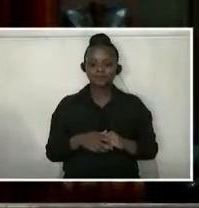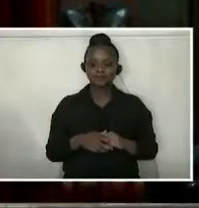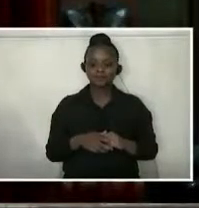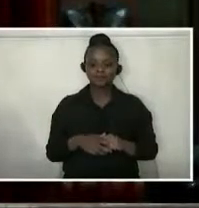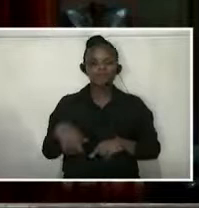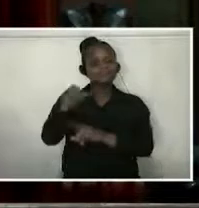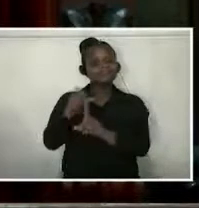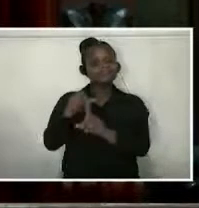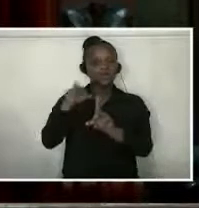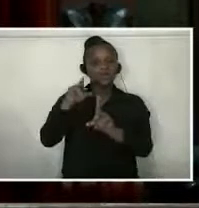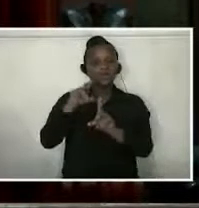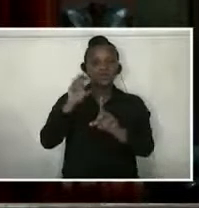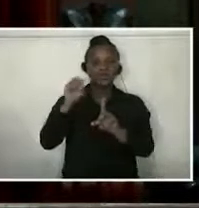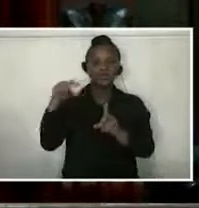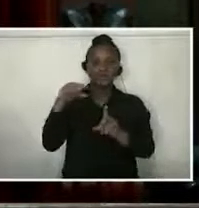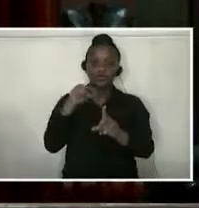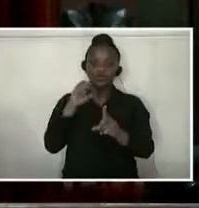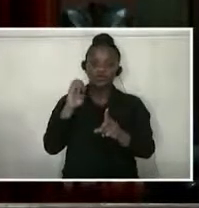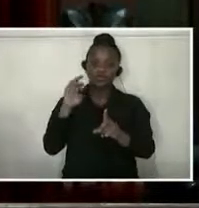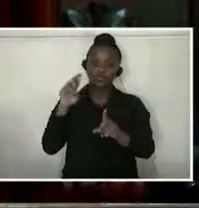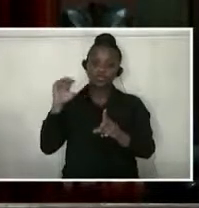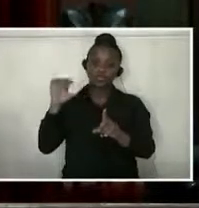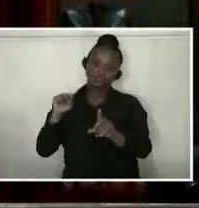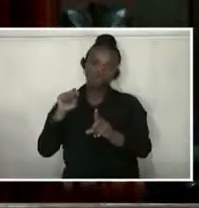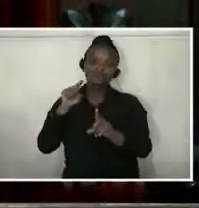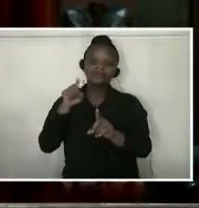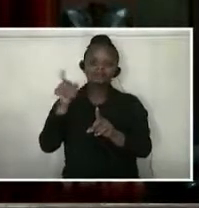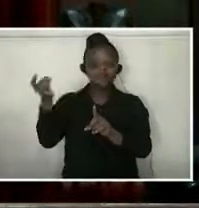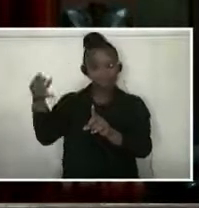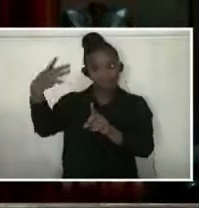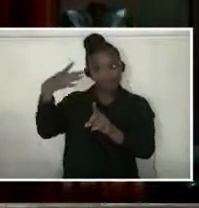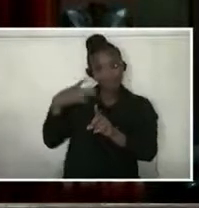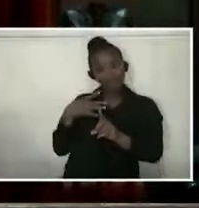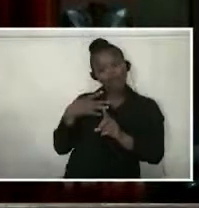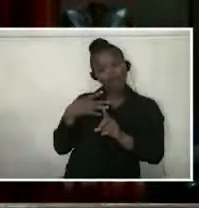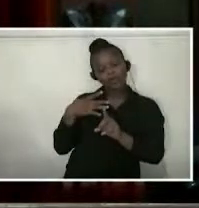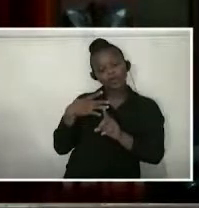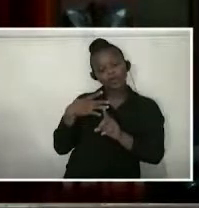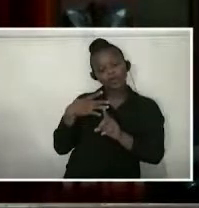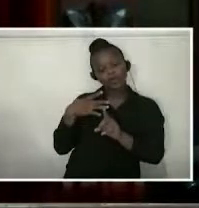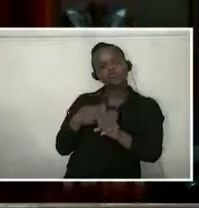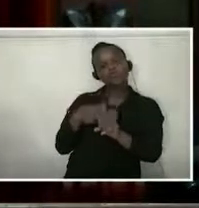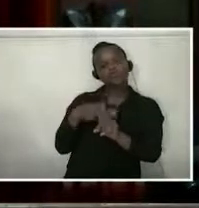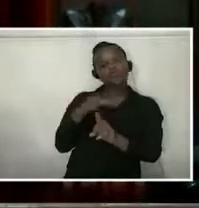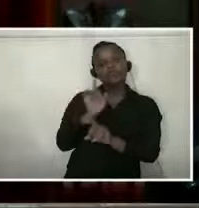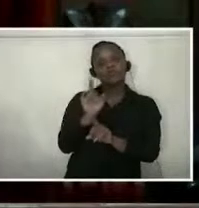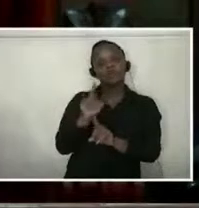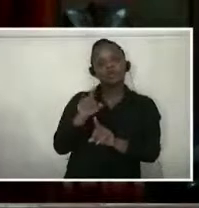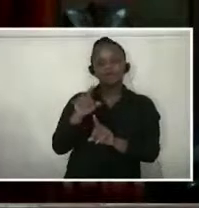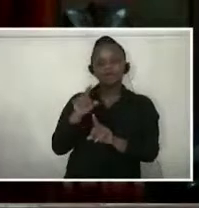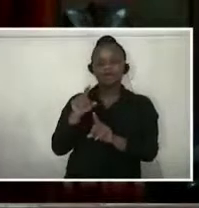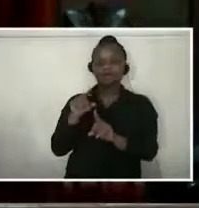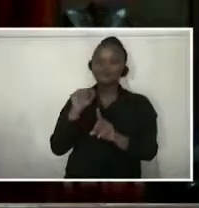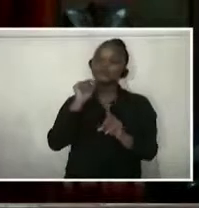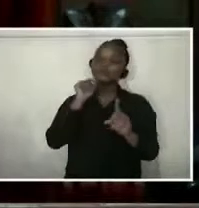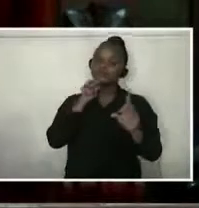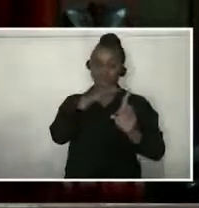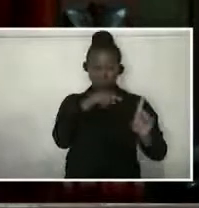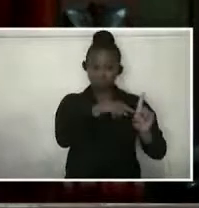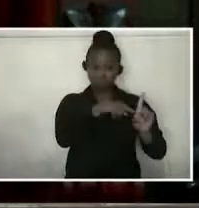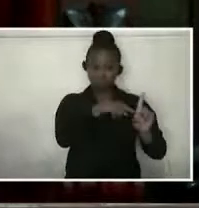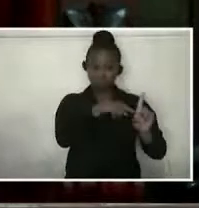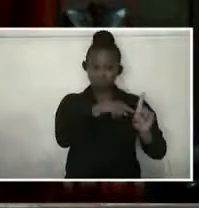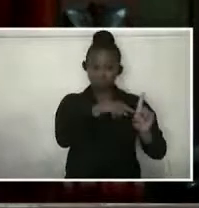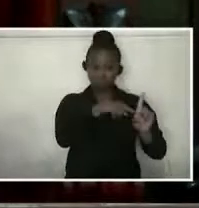has informed us that Mr. Nwango has been replaced in the position of the chief whip of